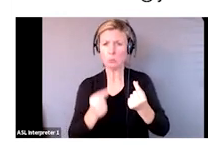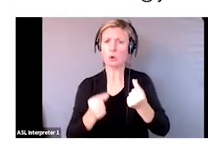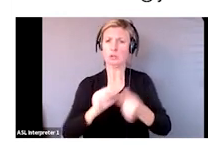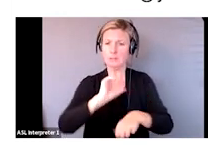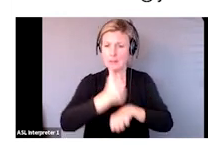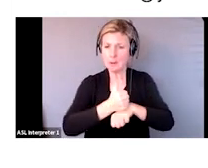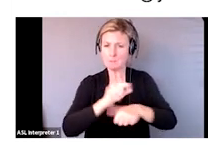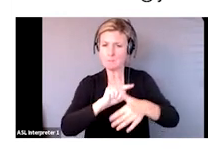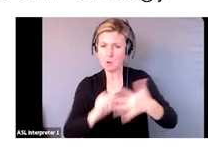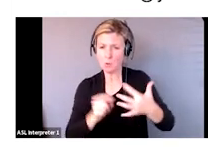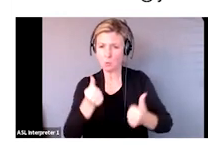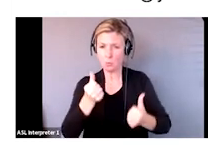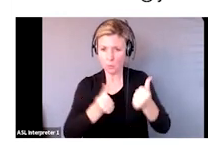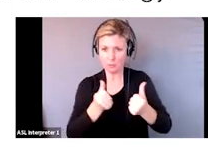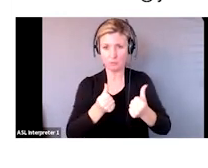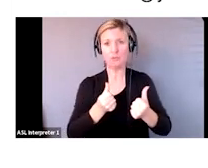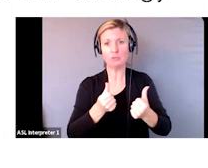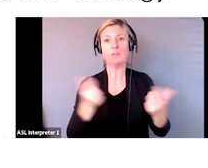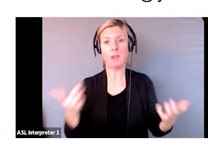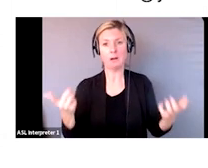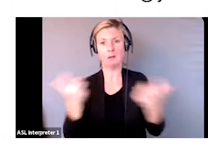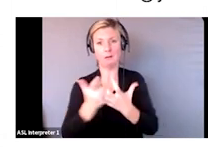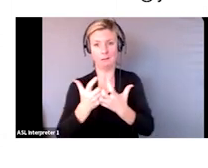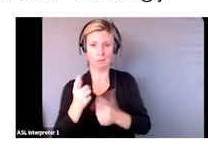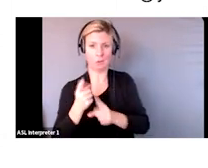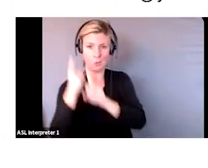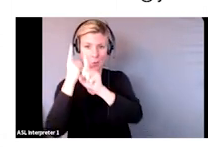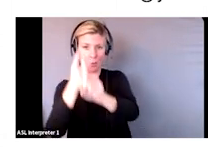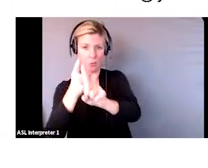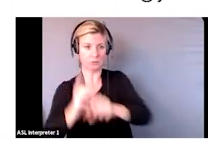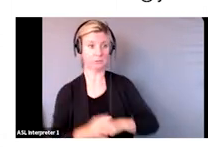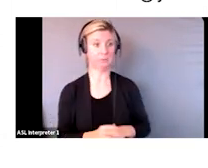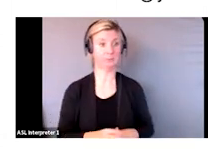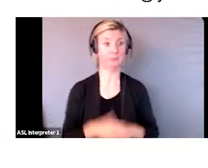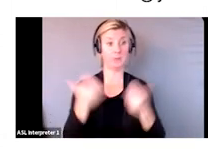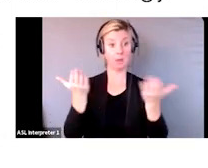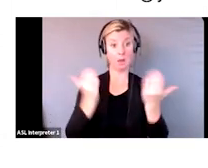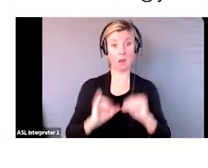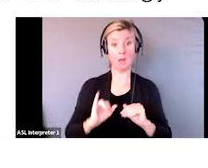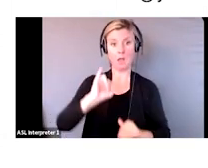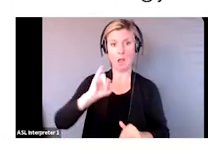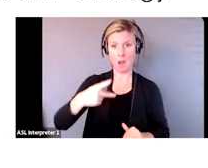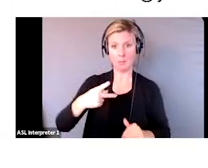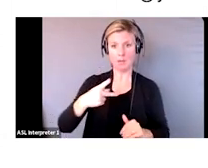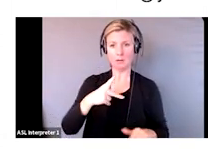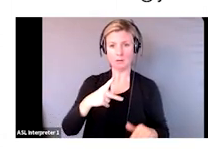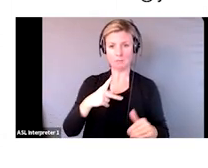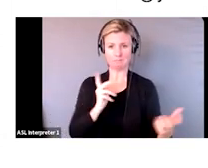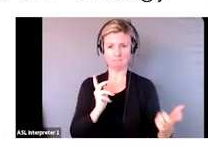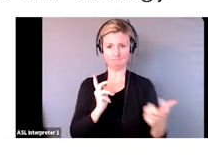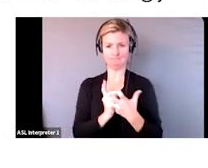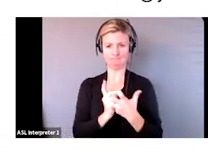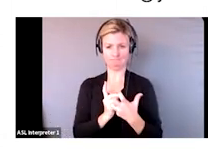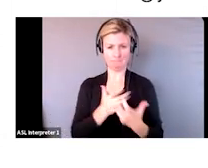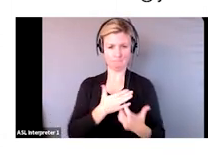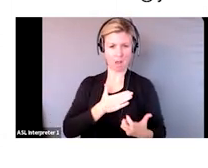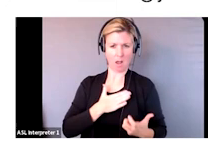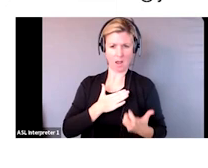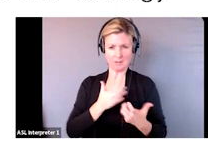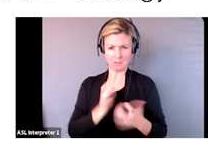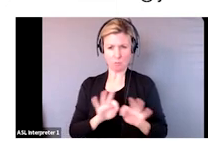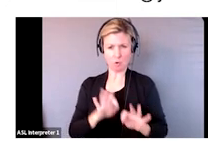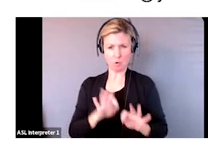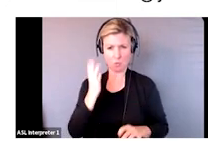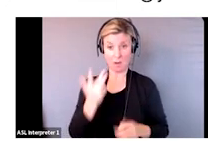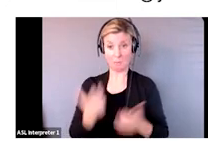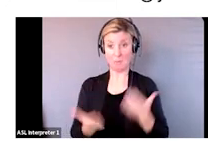And what third-party IP is relevant to you and your business? Is there somebody who owns a patent